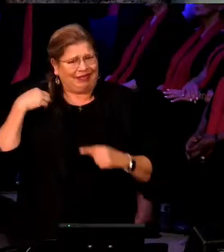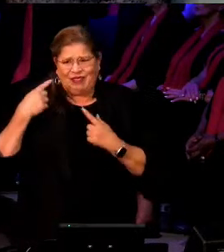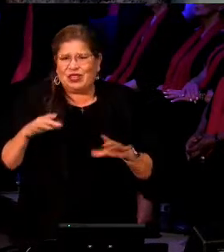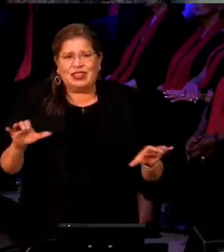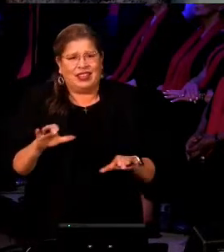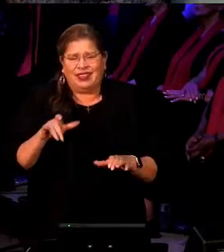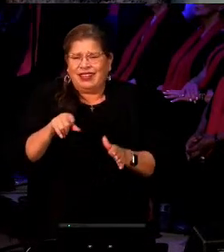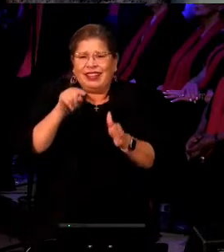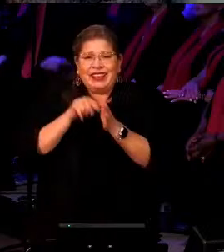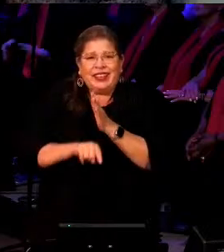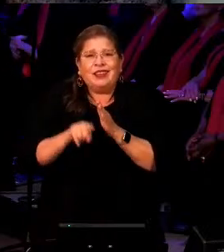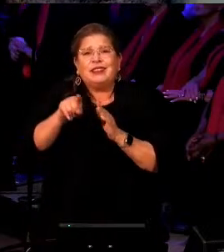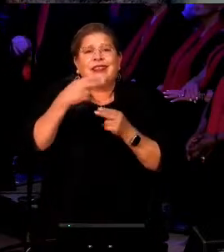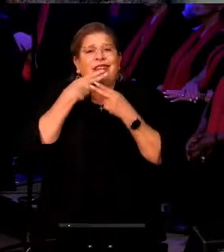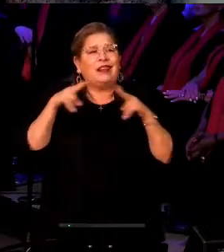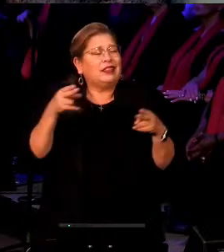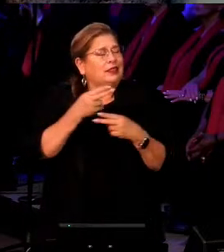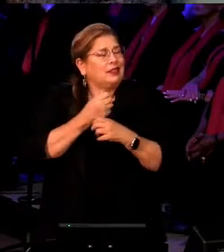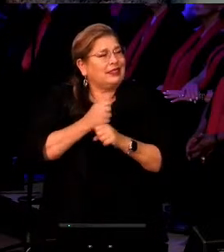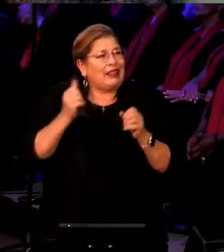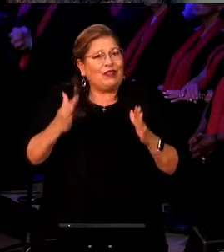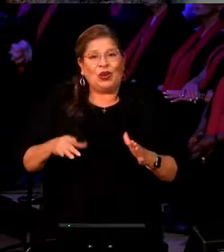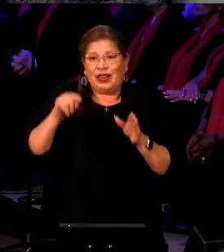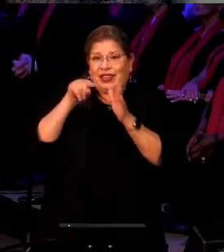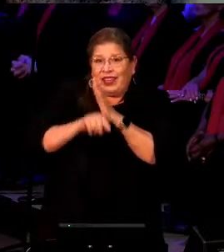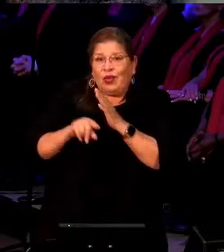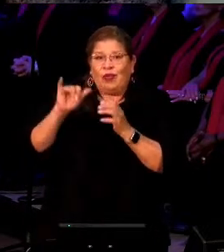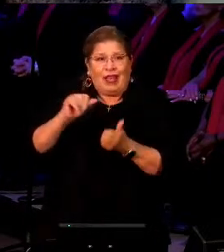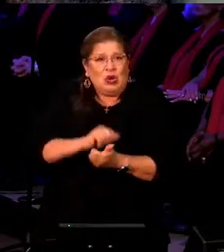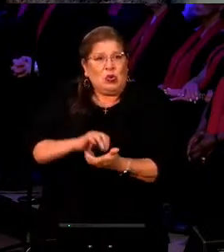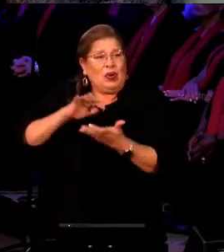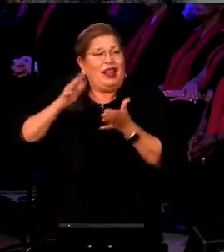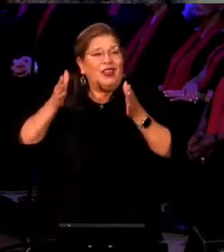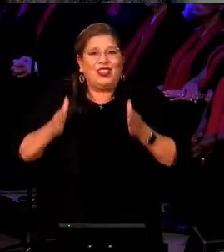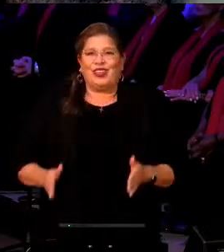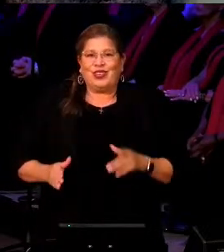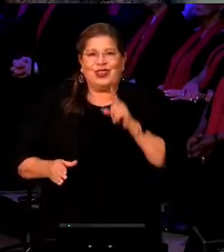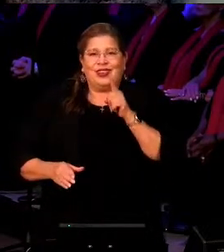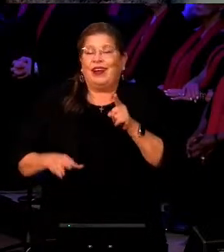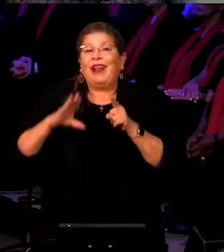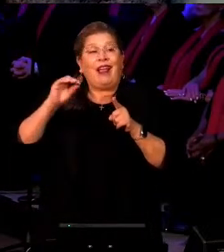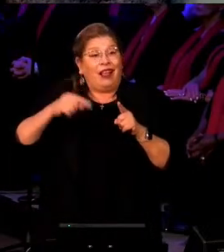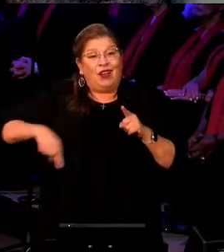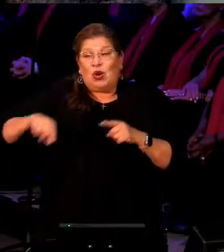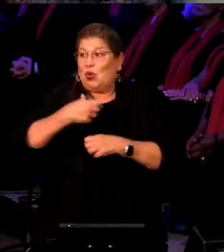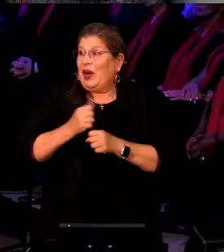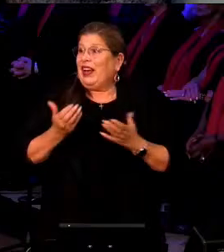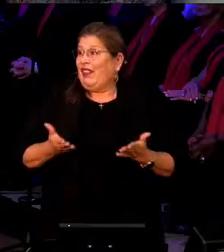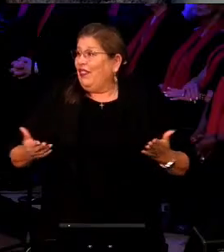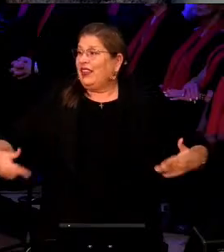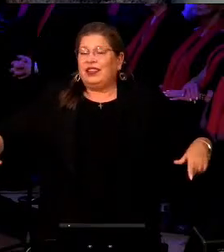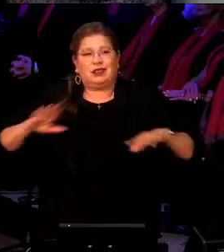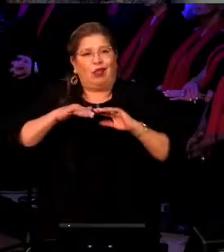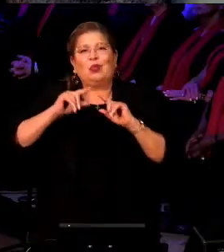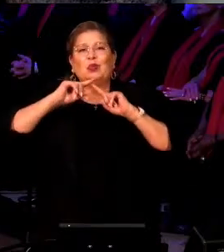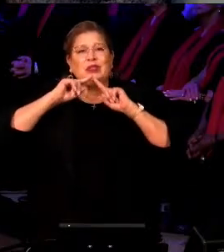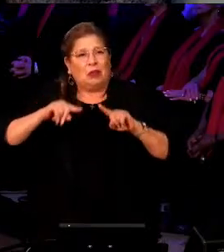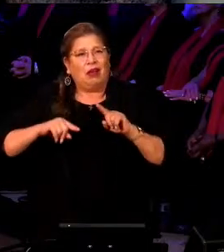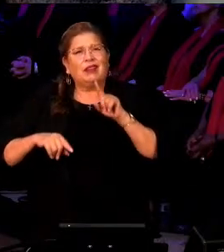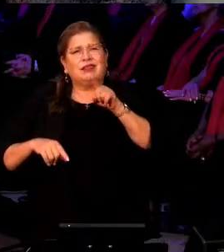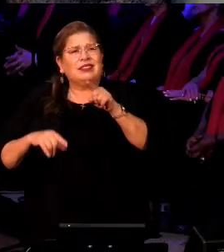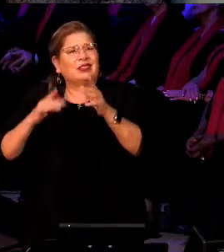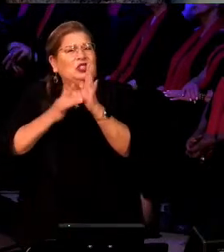innocent Savior and killing the Creator, and the creation responds. An innocent is